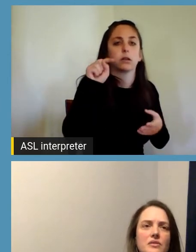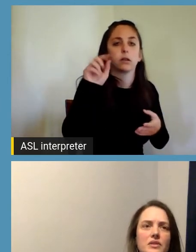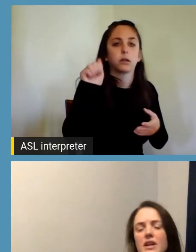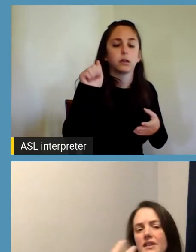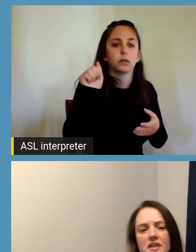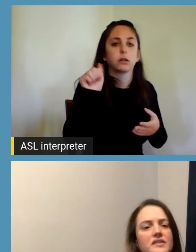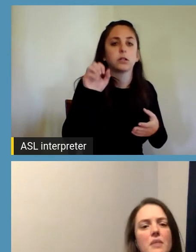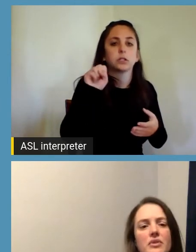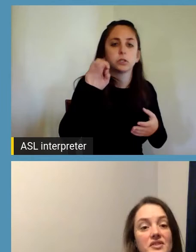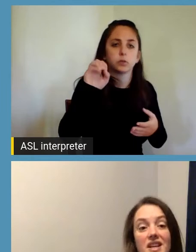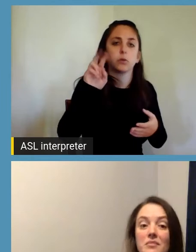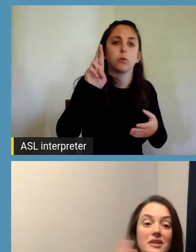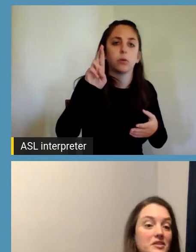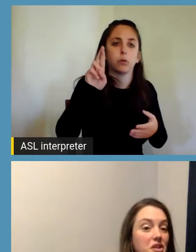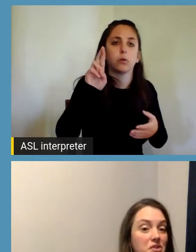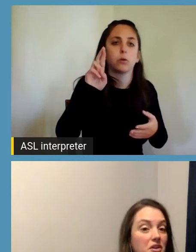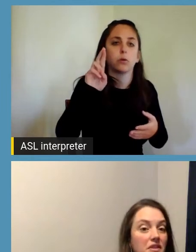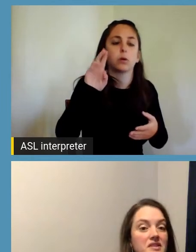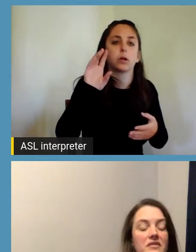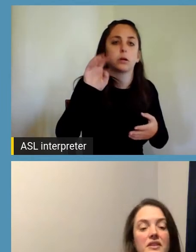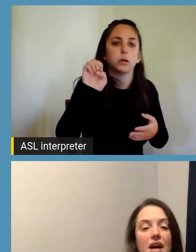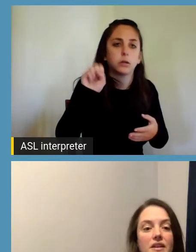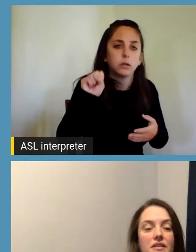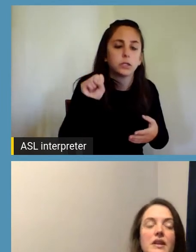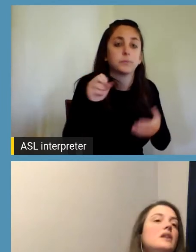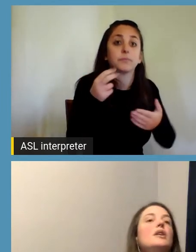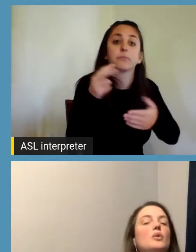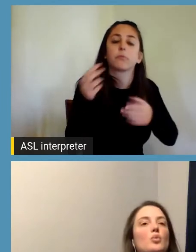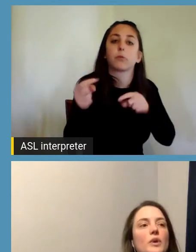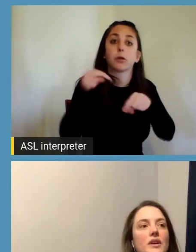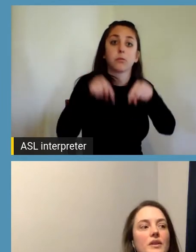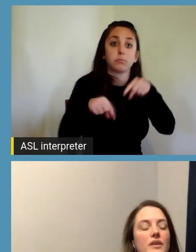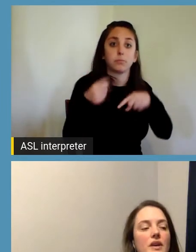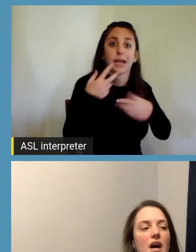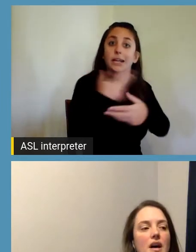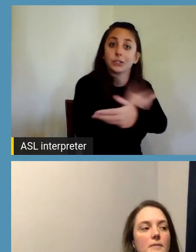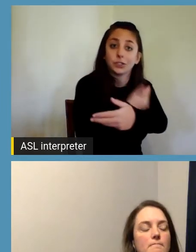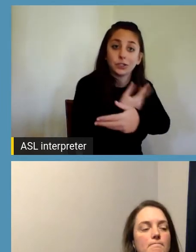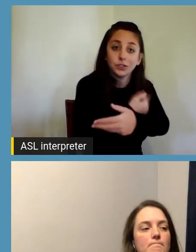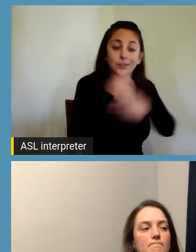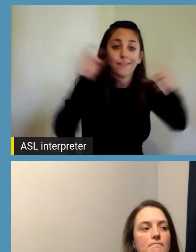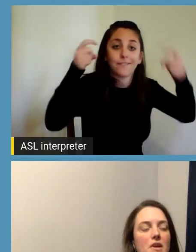And certainly, as an example, just getting back to the Sheep Sharing Festival again, with